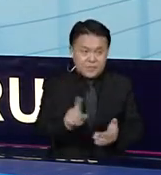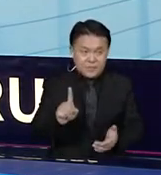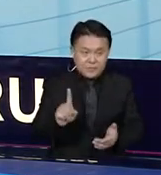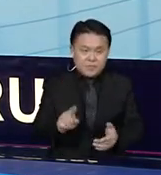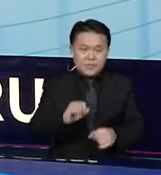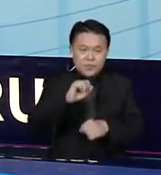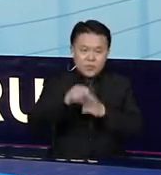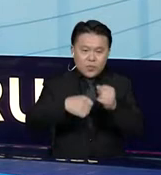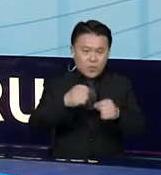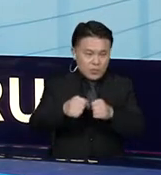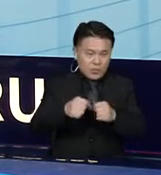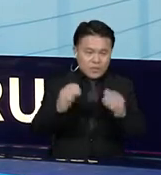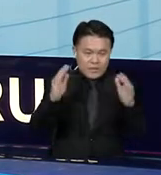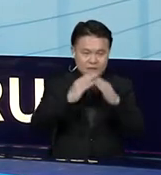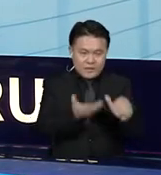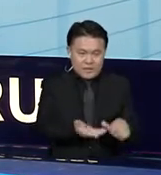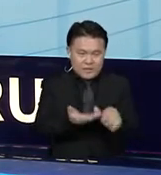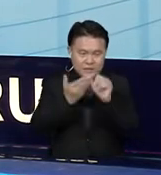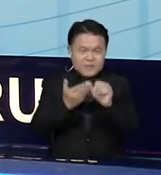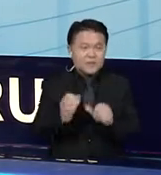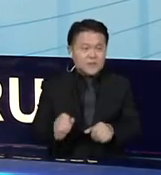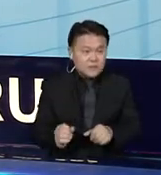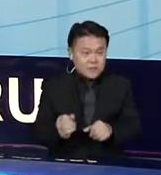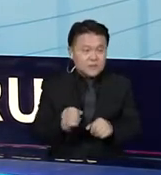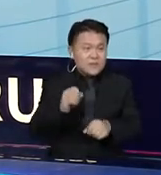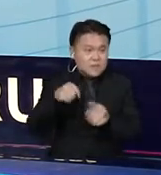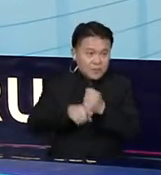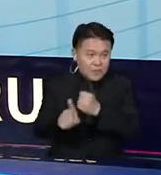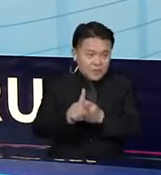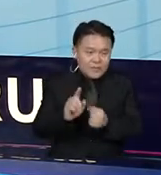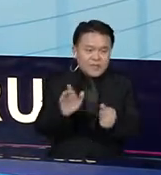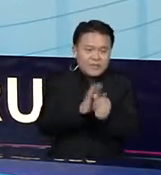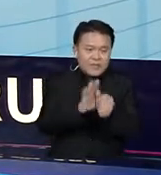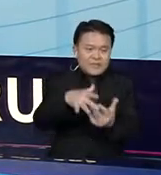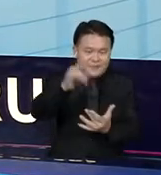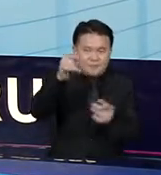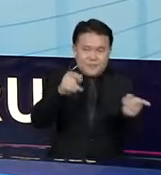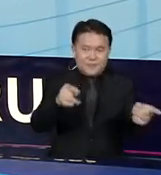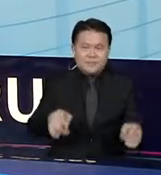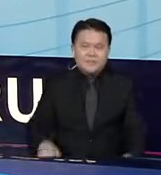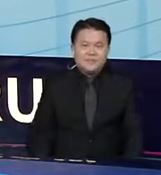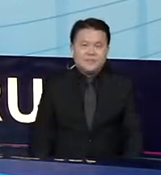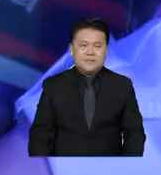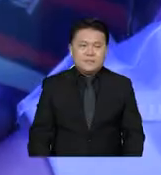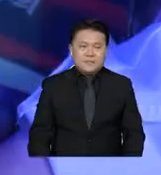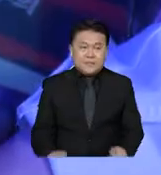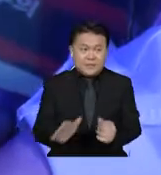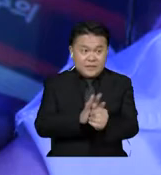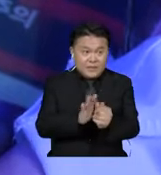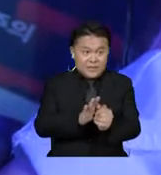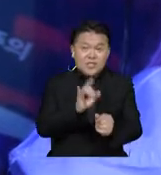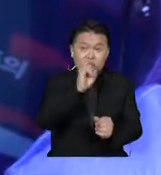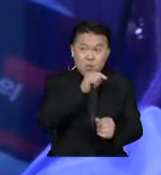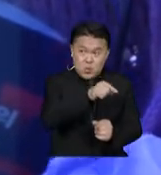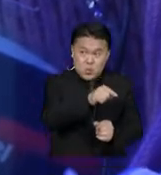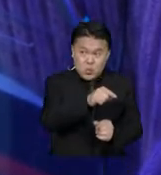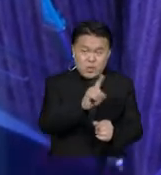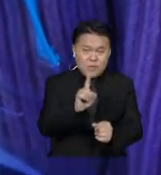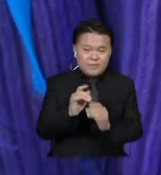their bodies. The friendly foxes help explain why dogs evolved to be more